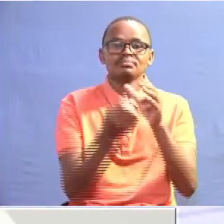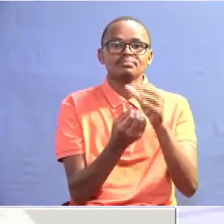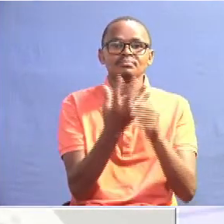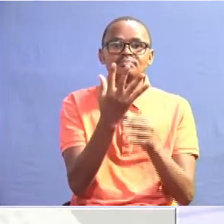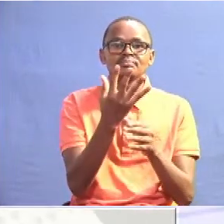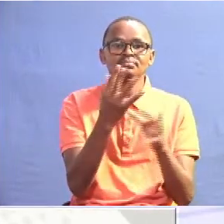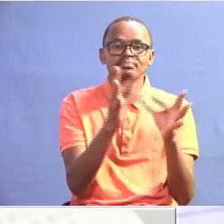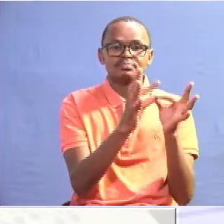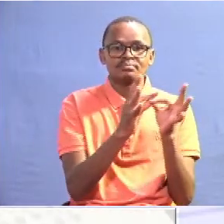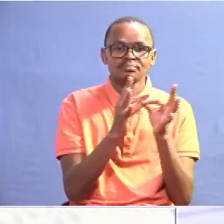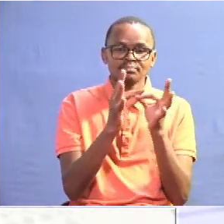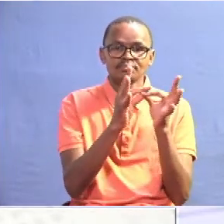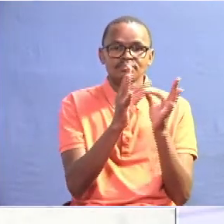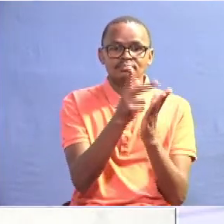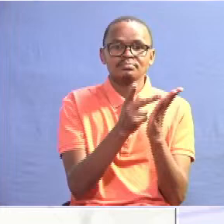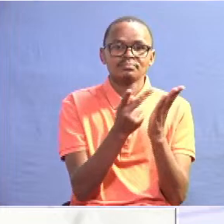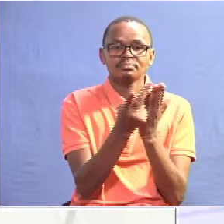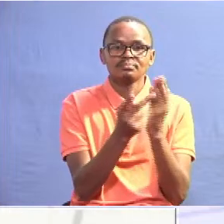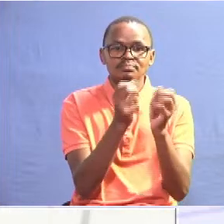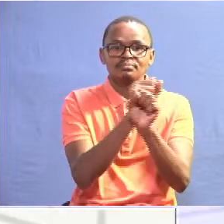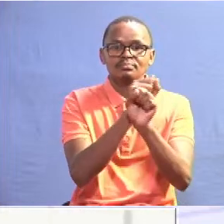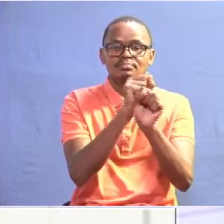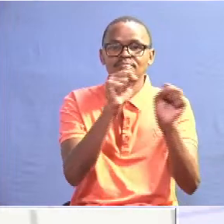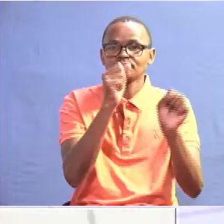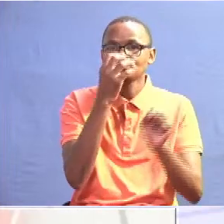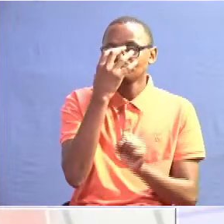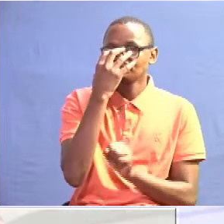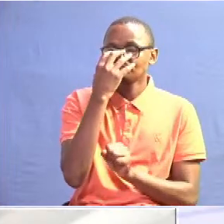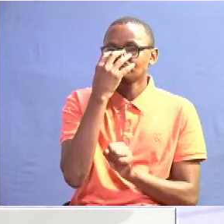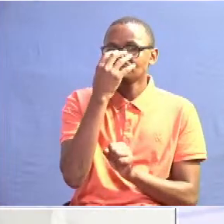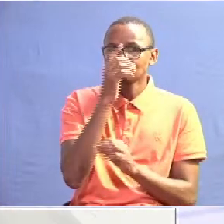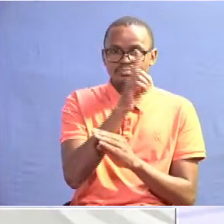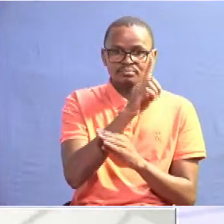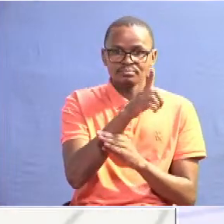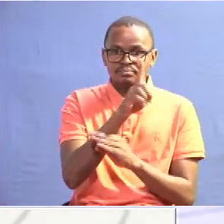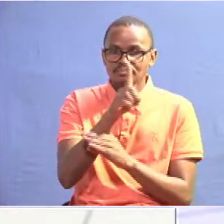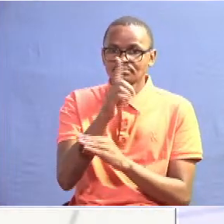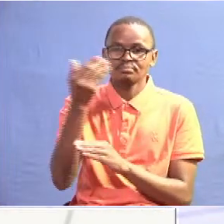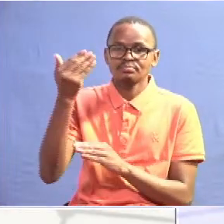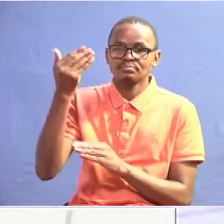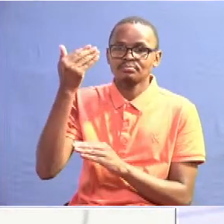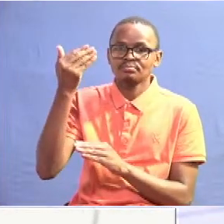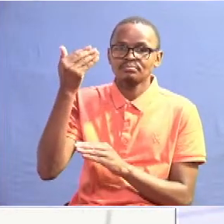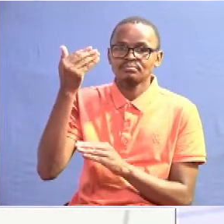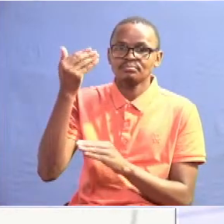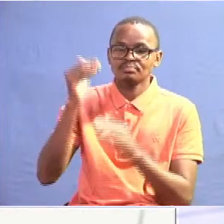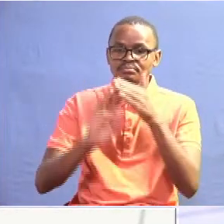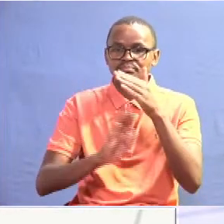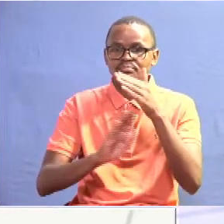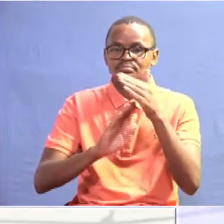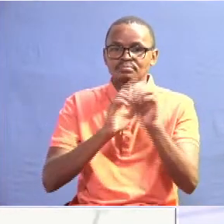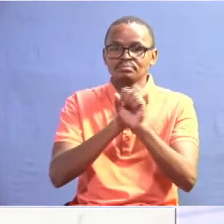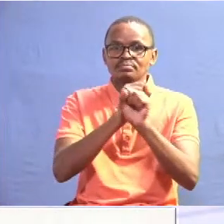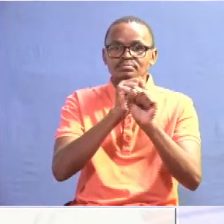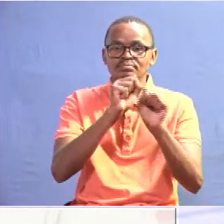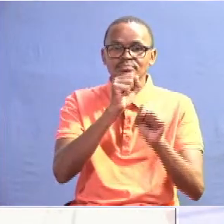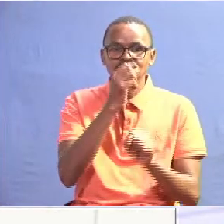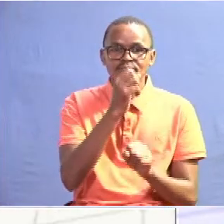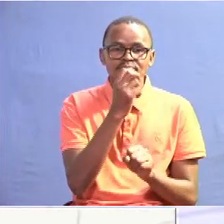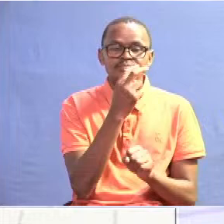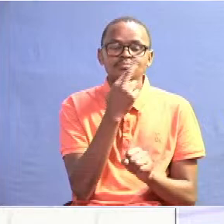mile connectivity project. President Ruto's ally criticized former Deputy President Rigathi